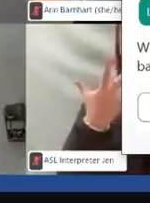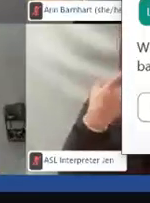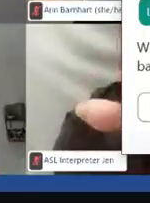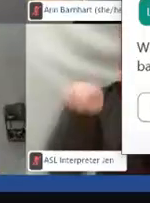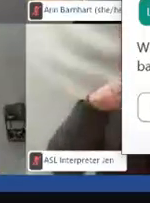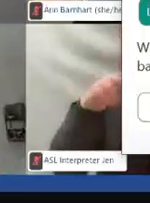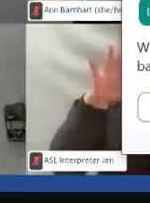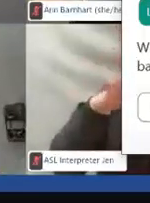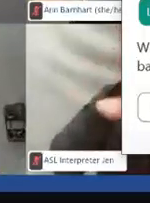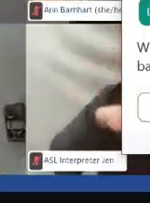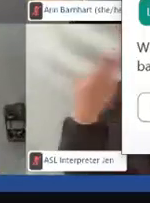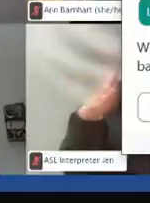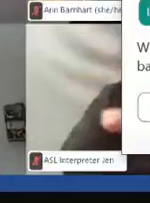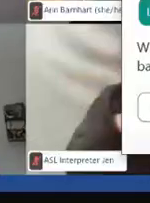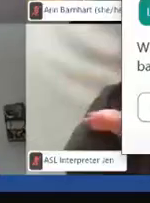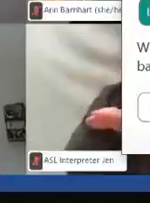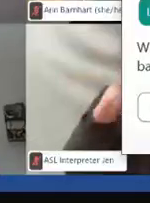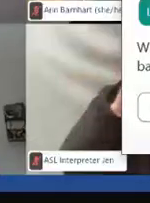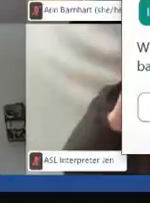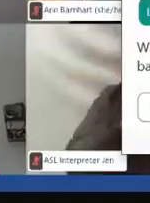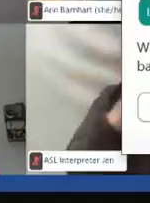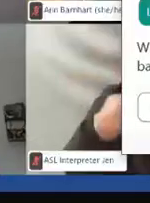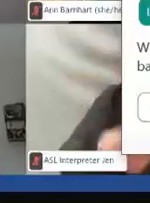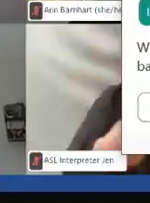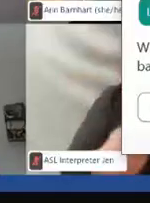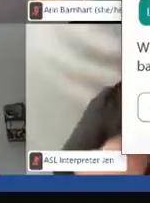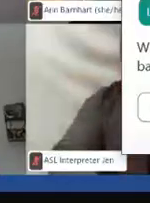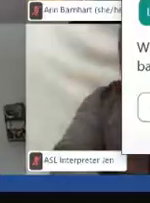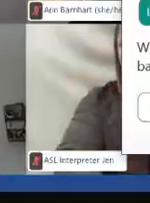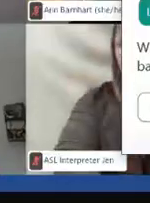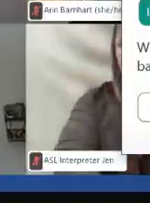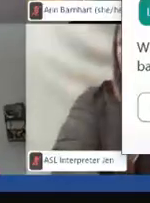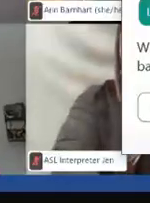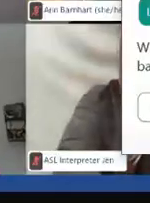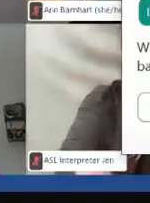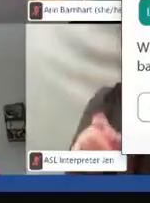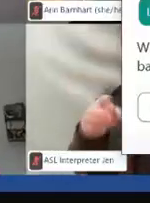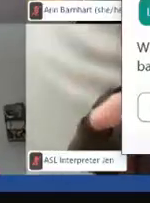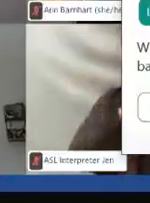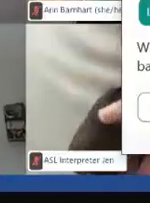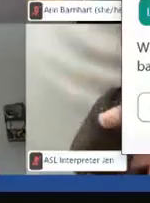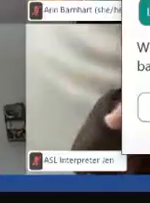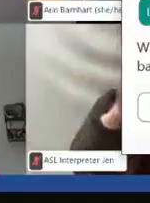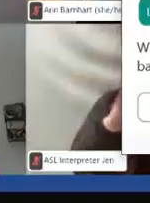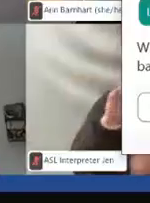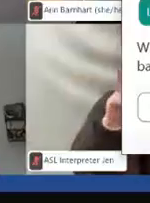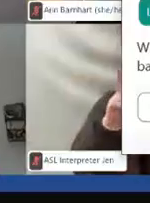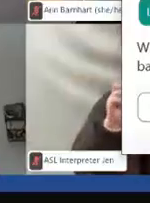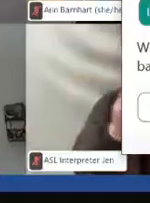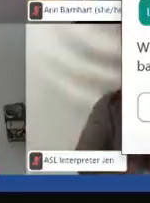by you guys and open the floor for conversation and discussion. I have a comment. This is